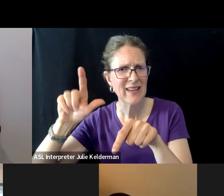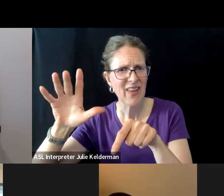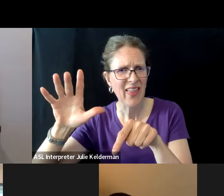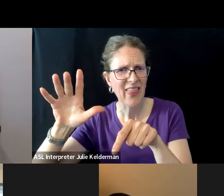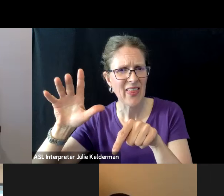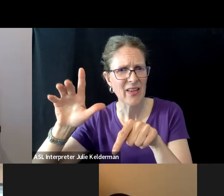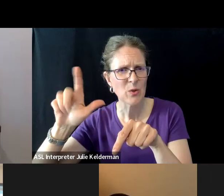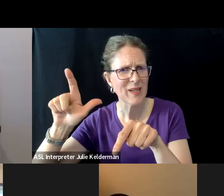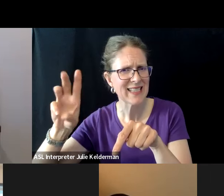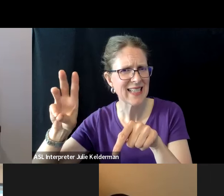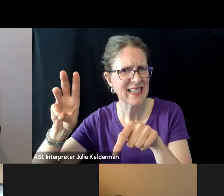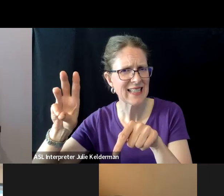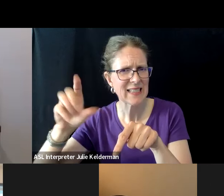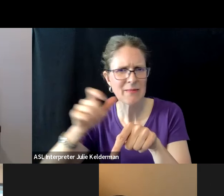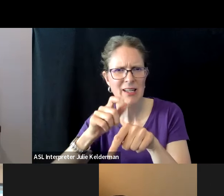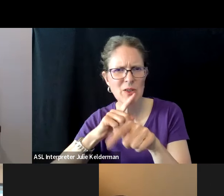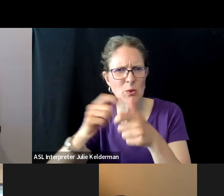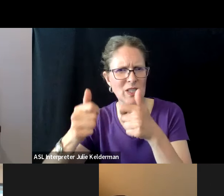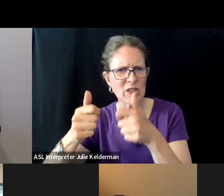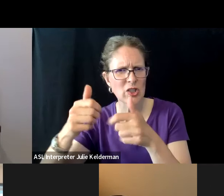which it is?